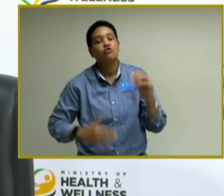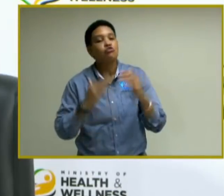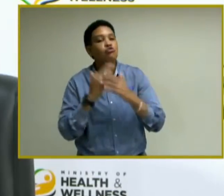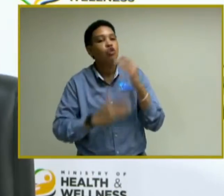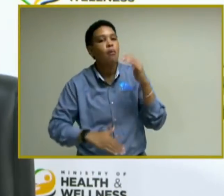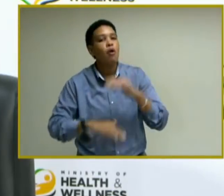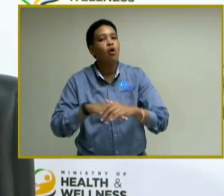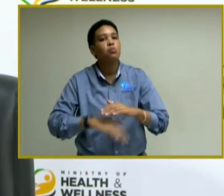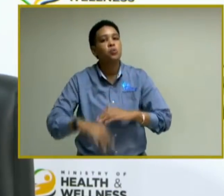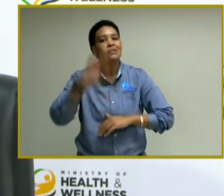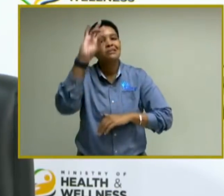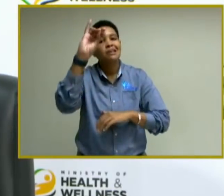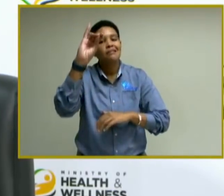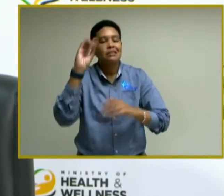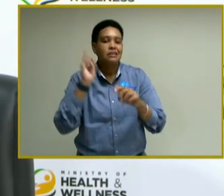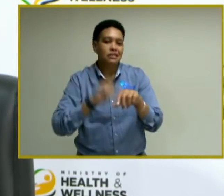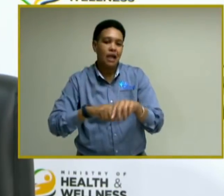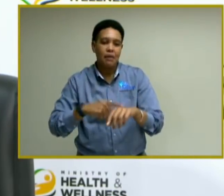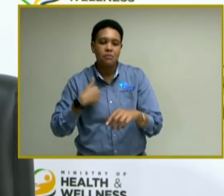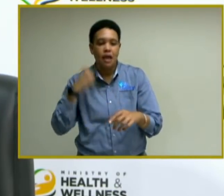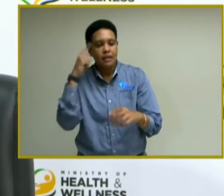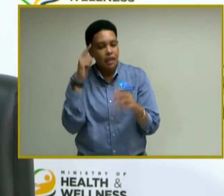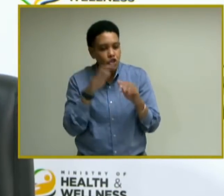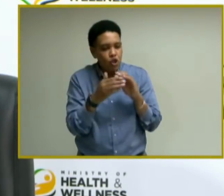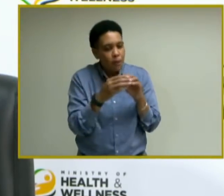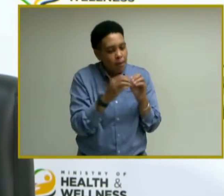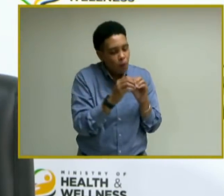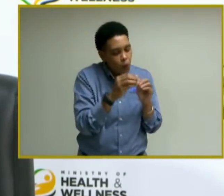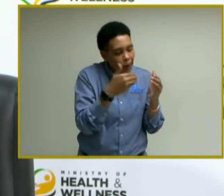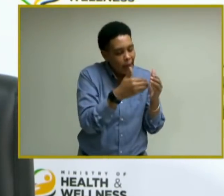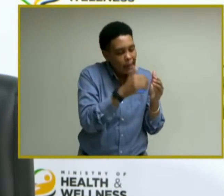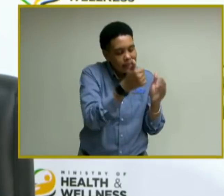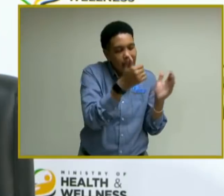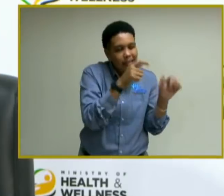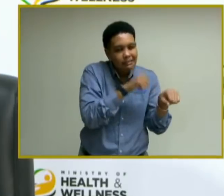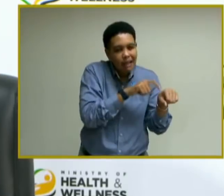So we're probably nearer to the 10 times based on what